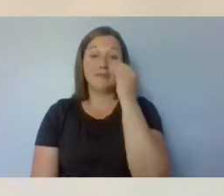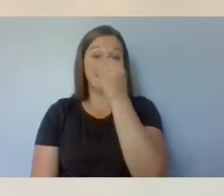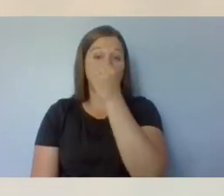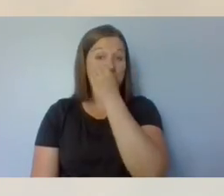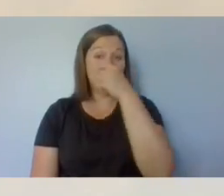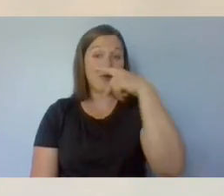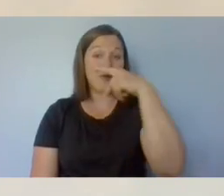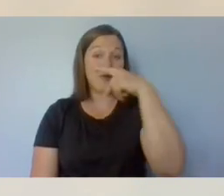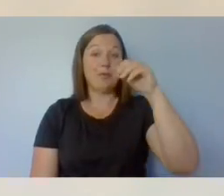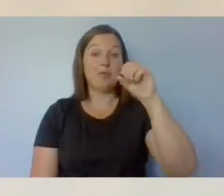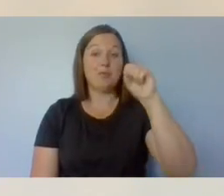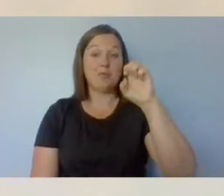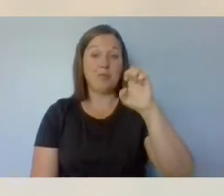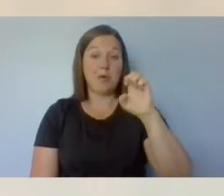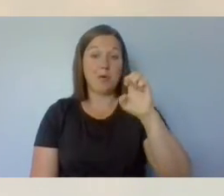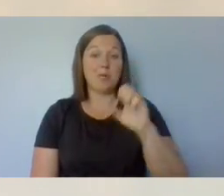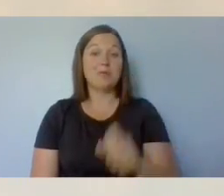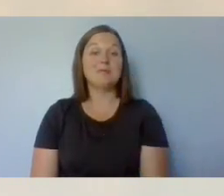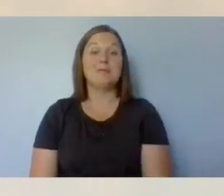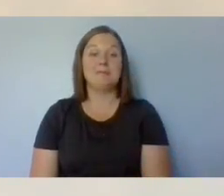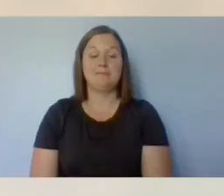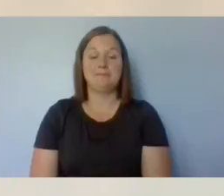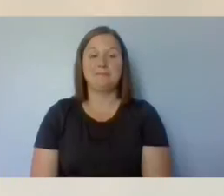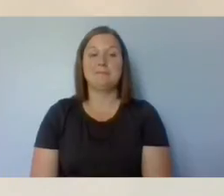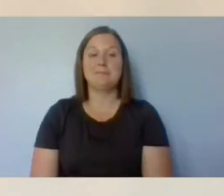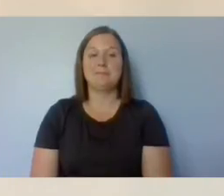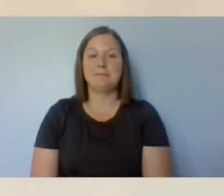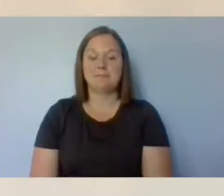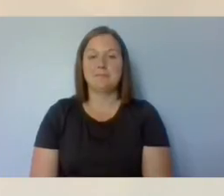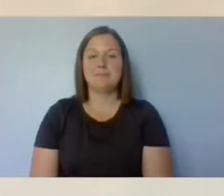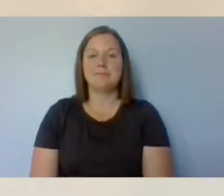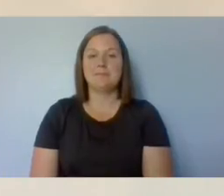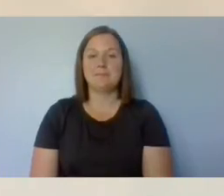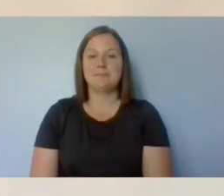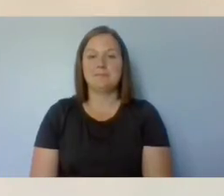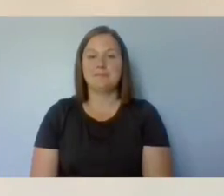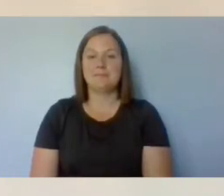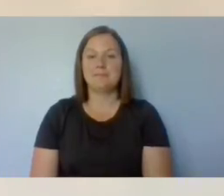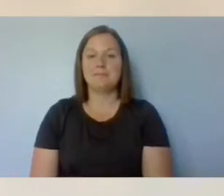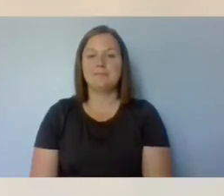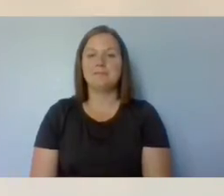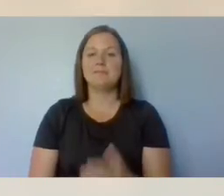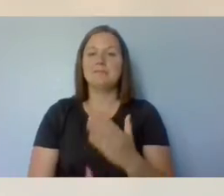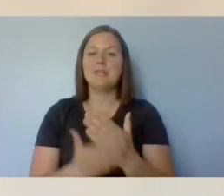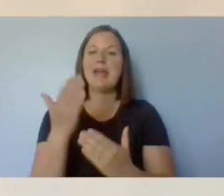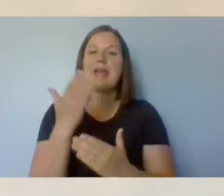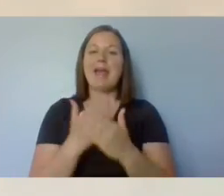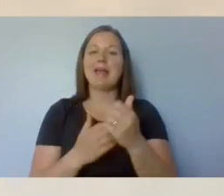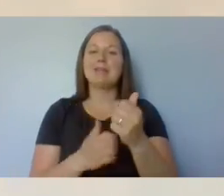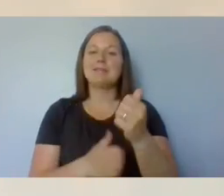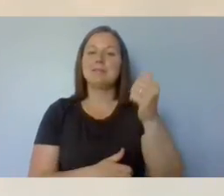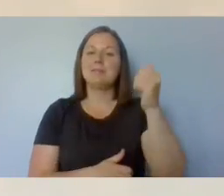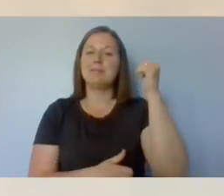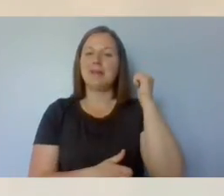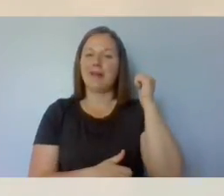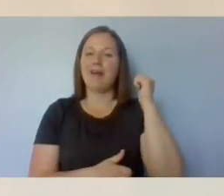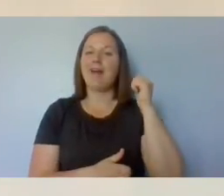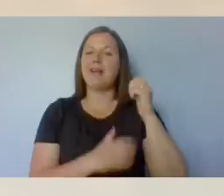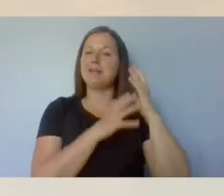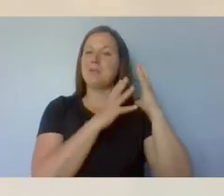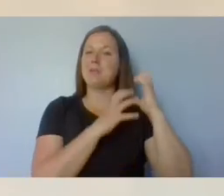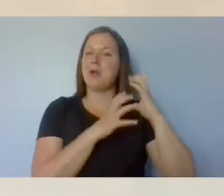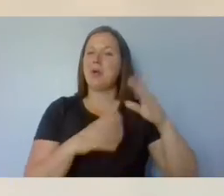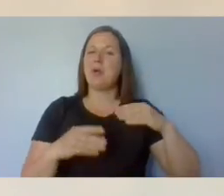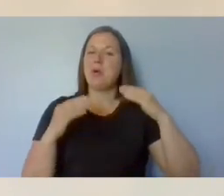feet down onto the floor, out in front of you. Bring your hands behind your pillow or blanket and move